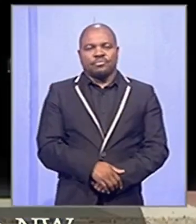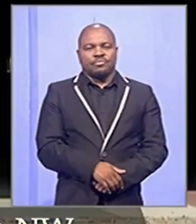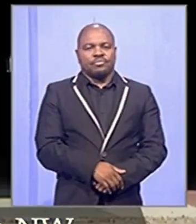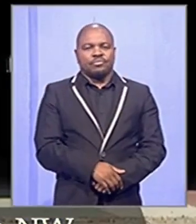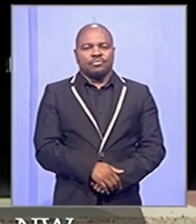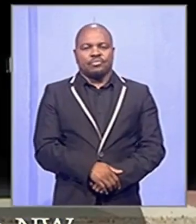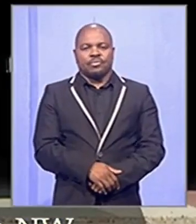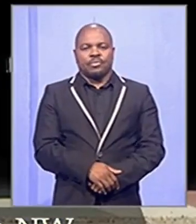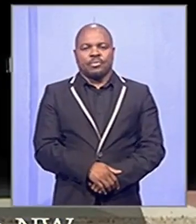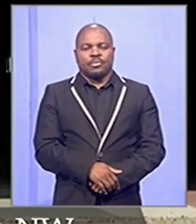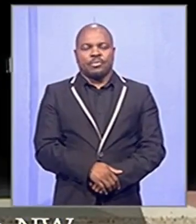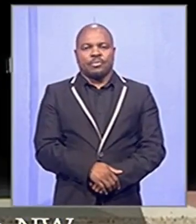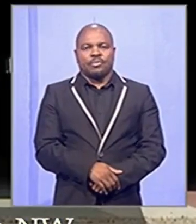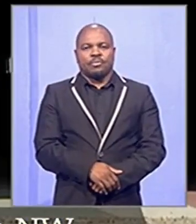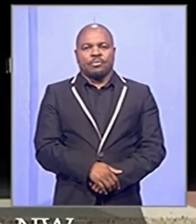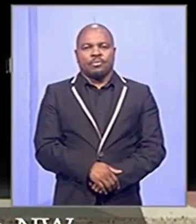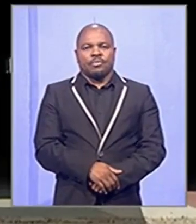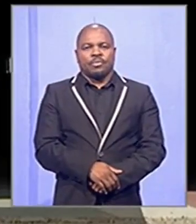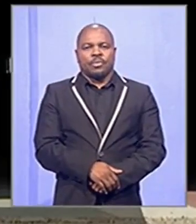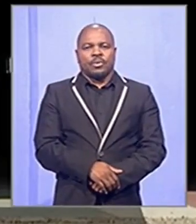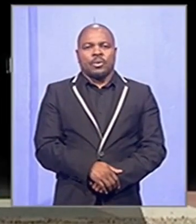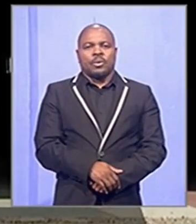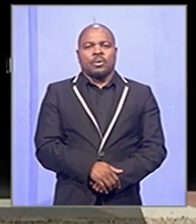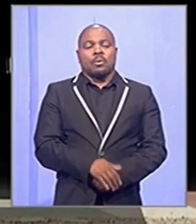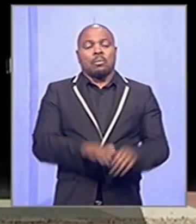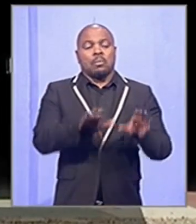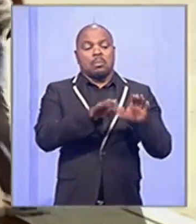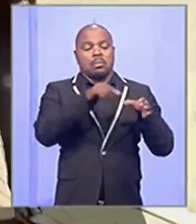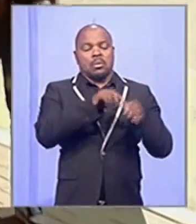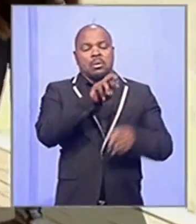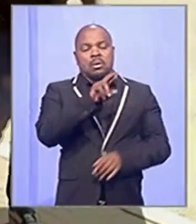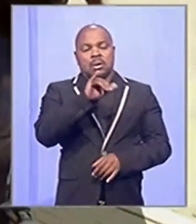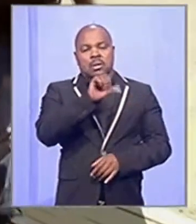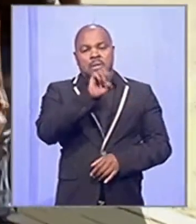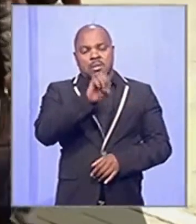ngoka matsete bitsong la ntlafatso le kgolo ya moruo.